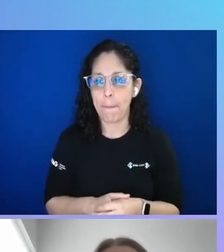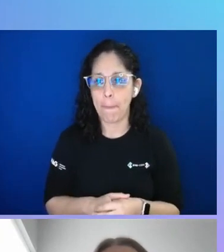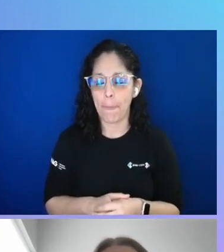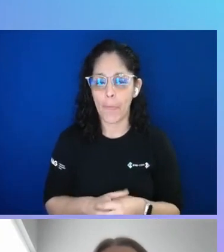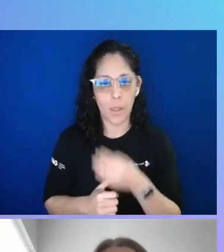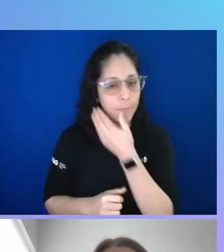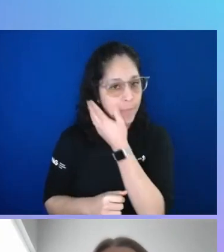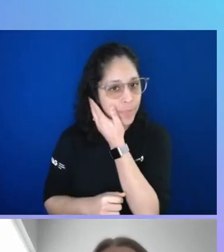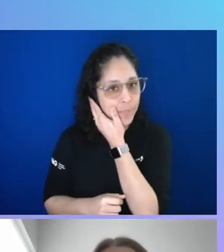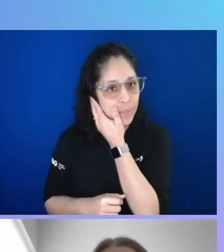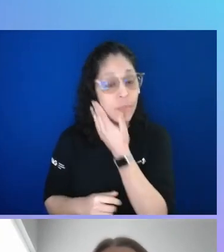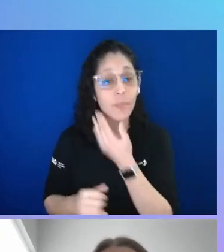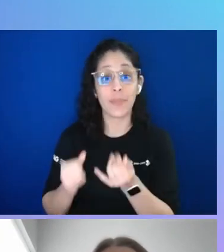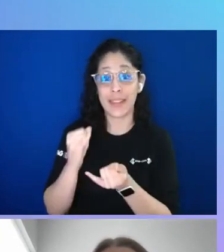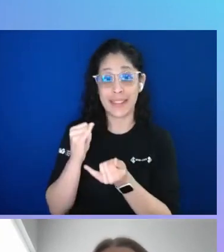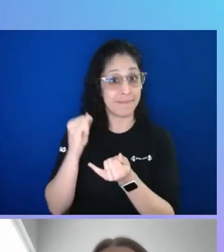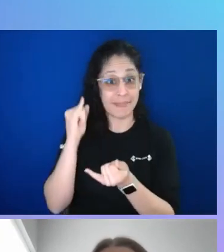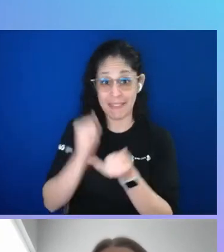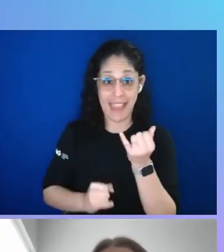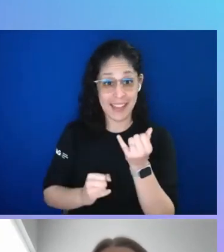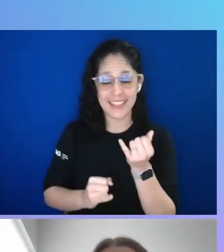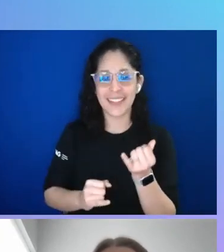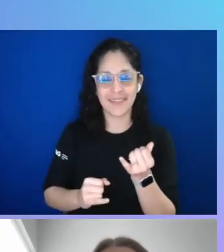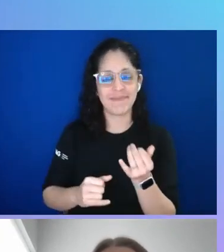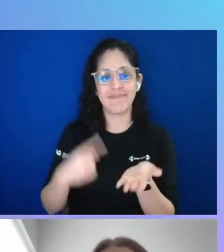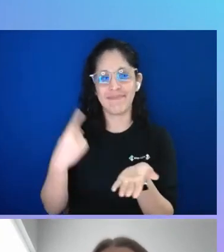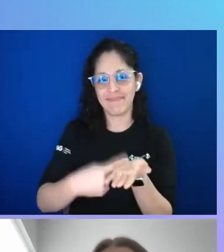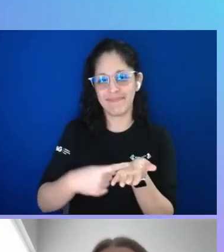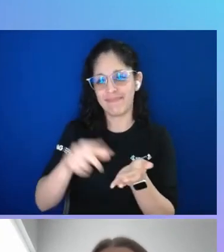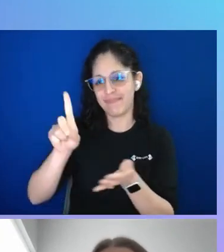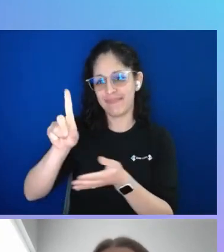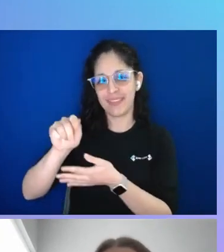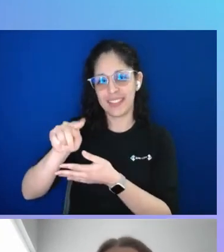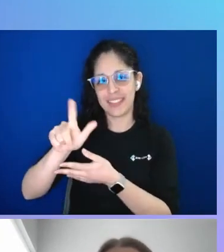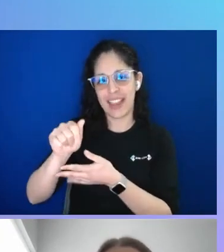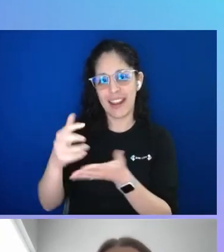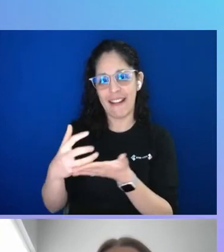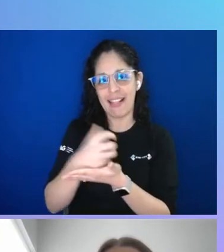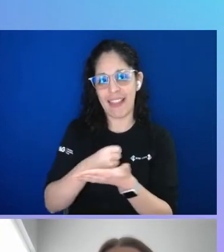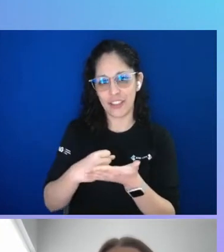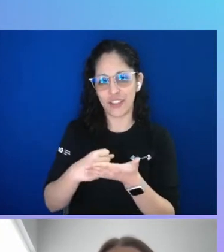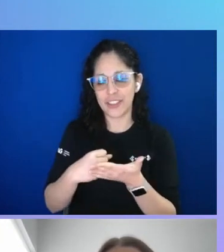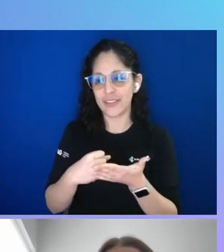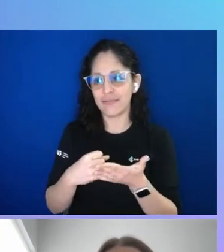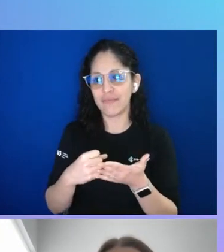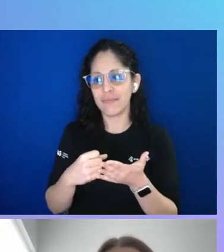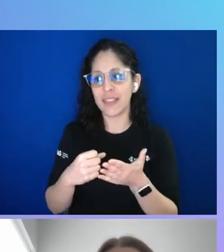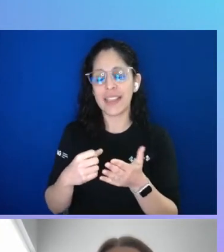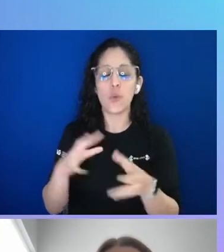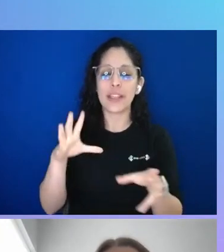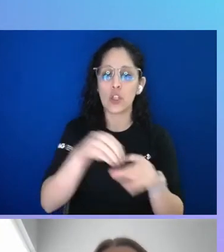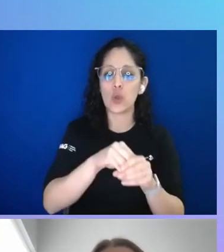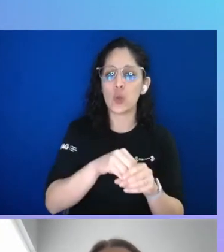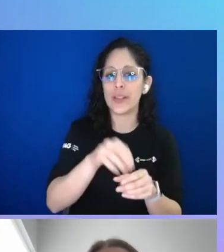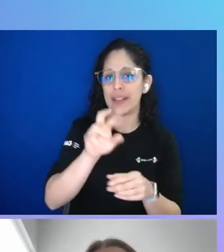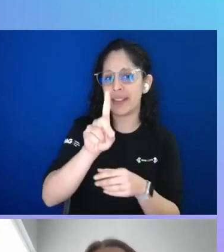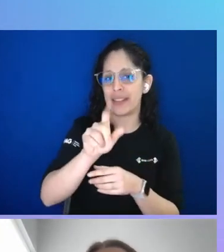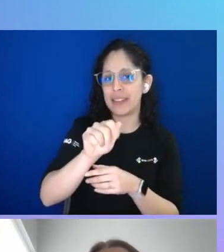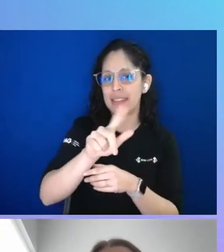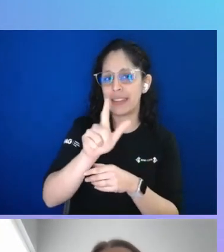Awesome. Okay, now lastly, we'll talk about data collection, which also will hit on some data analysis as well.